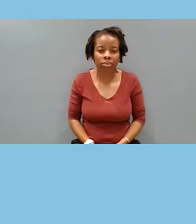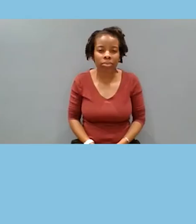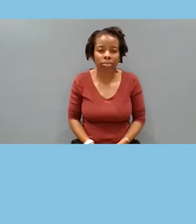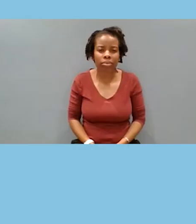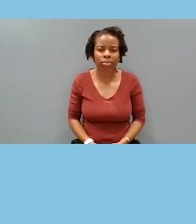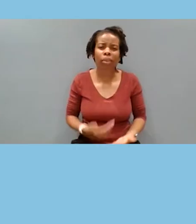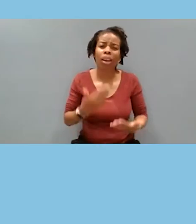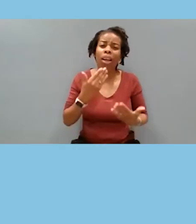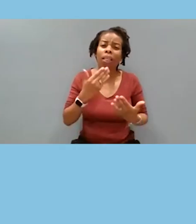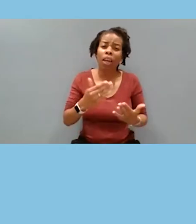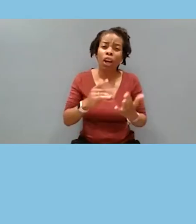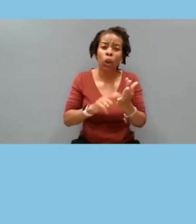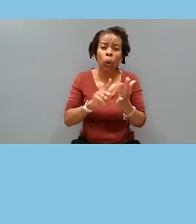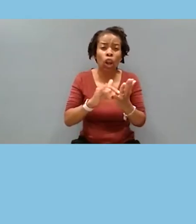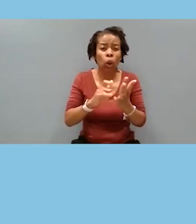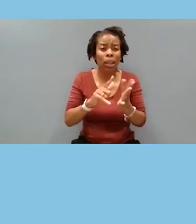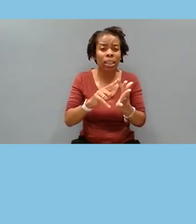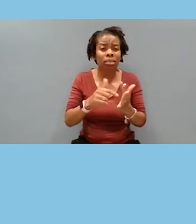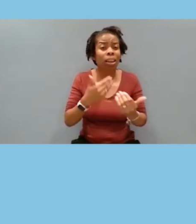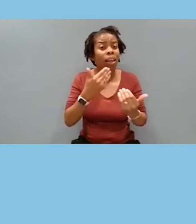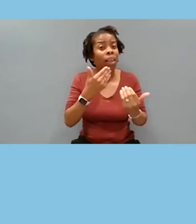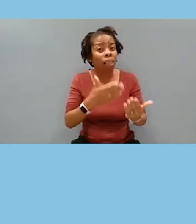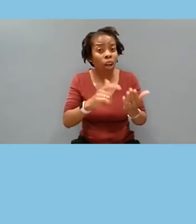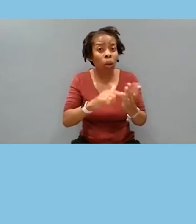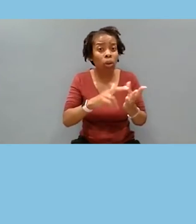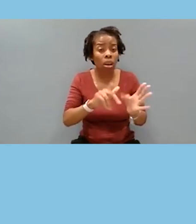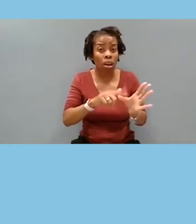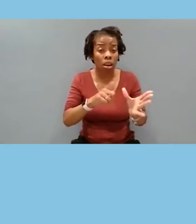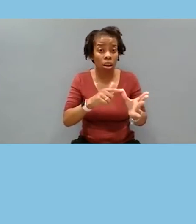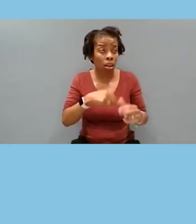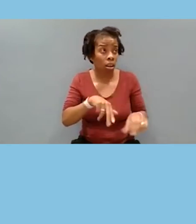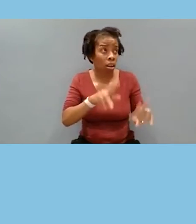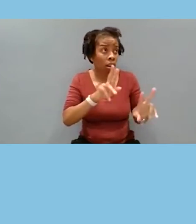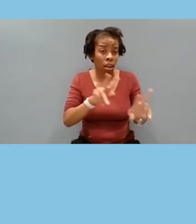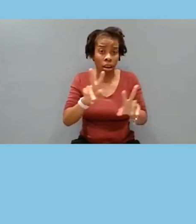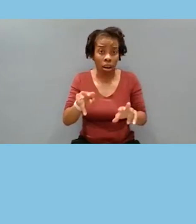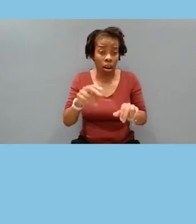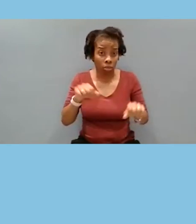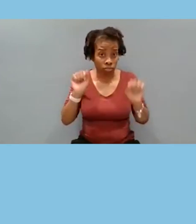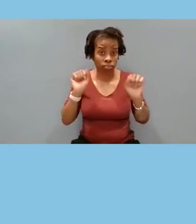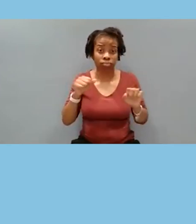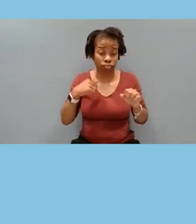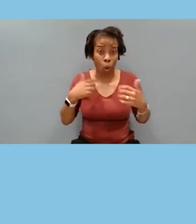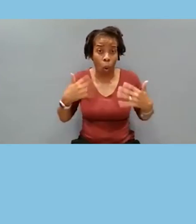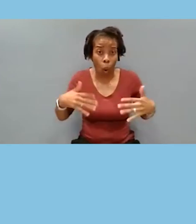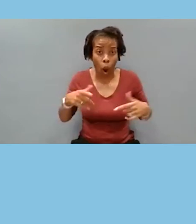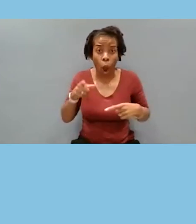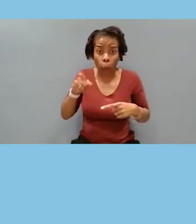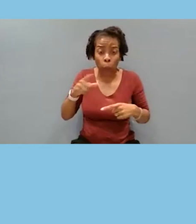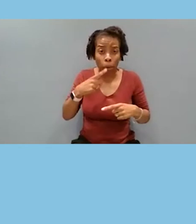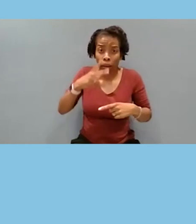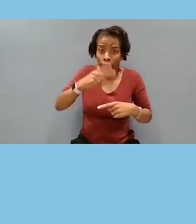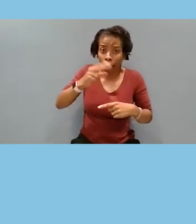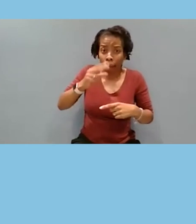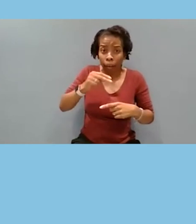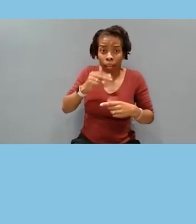Thank you, Louise, and thank you, Tanya. That was just absolutely extraordinary. I can't believe that you quite did that live for us. It feels like such